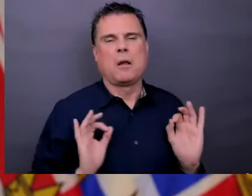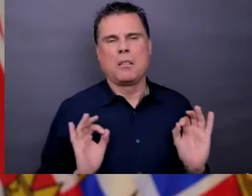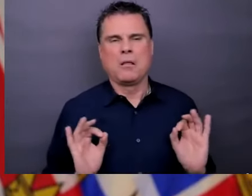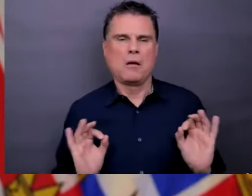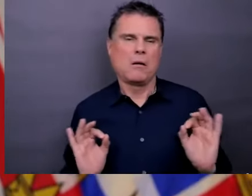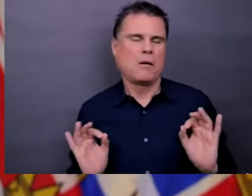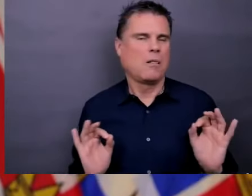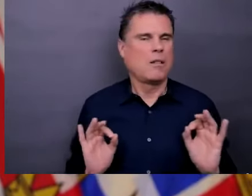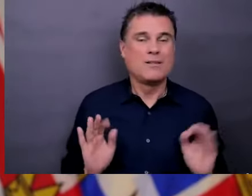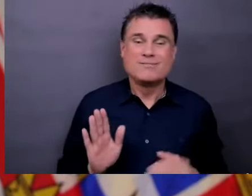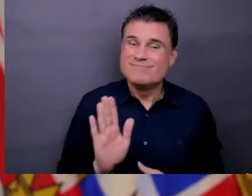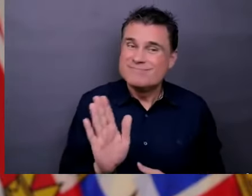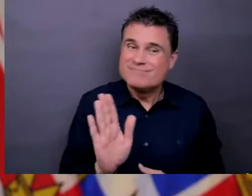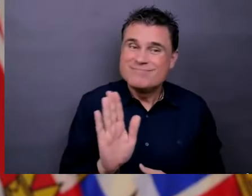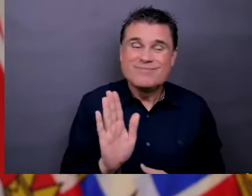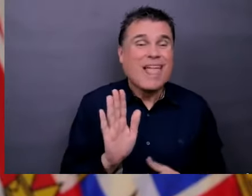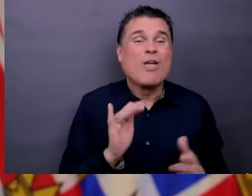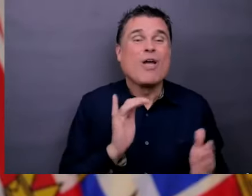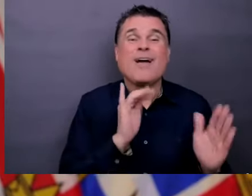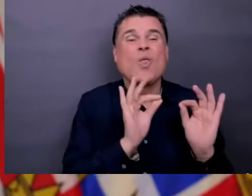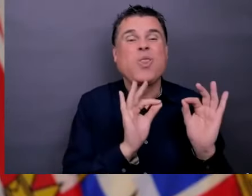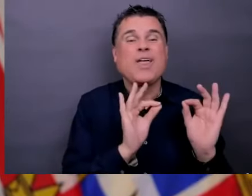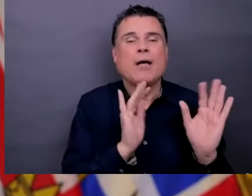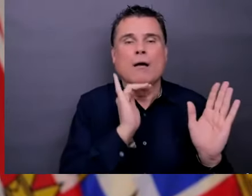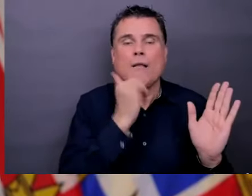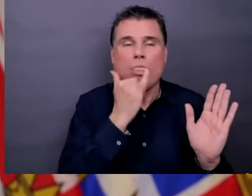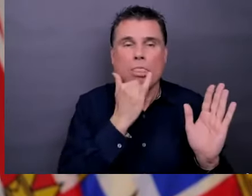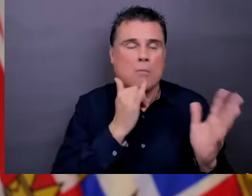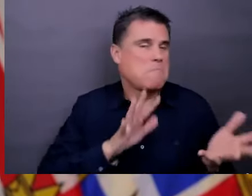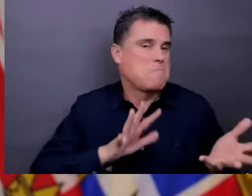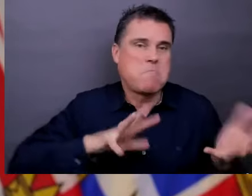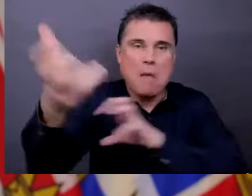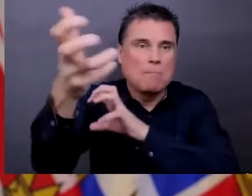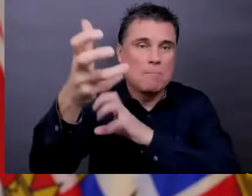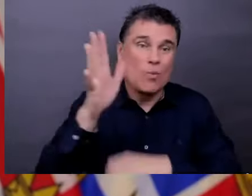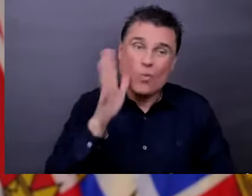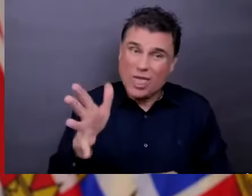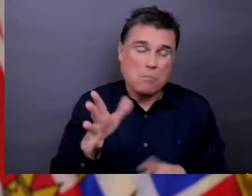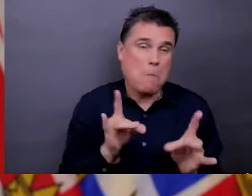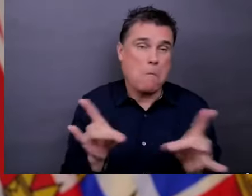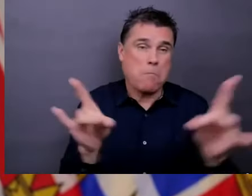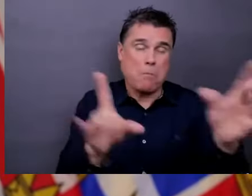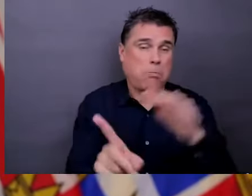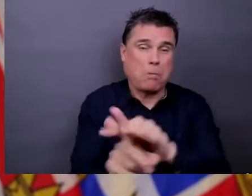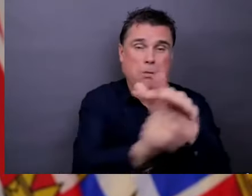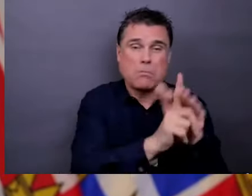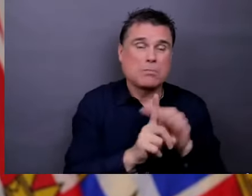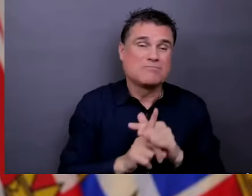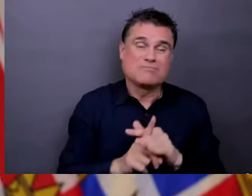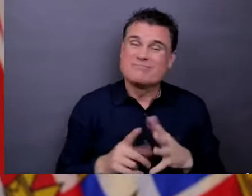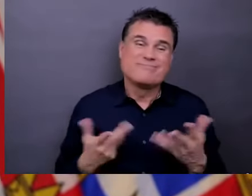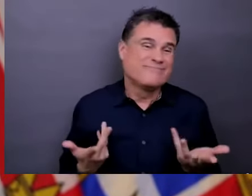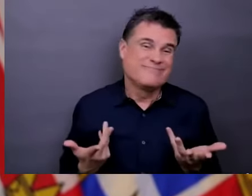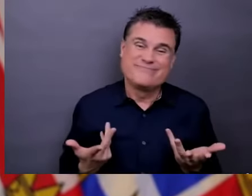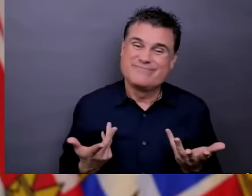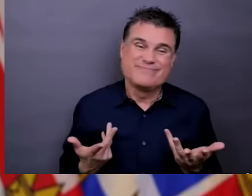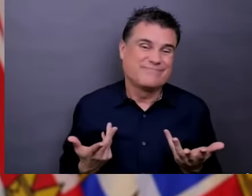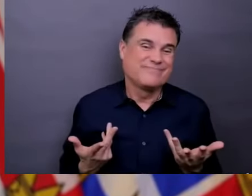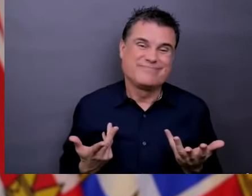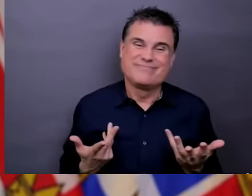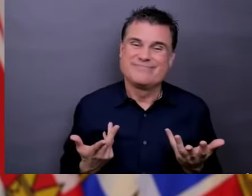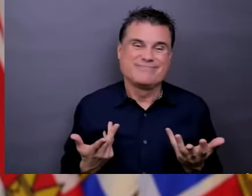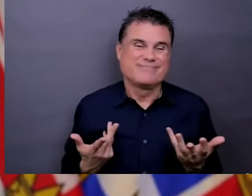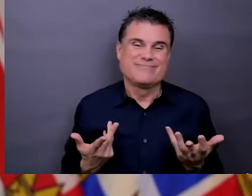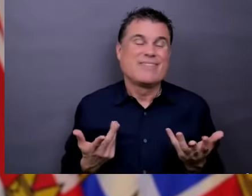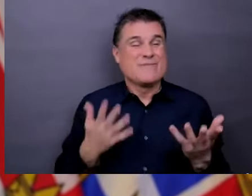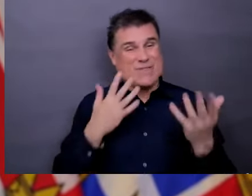the effects of that. So now is not the time to be increasing our social interactions and social gatherings, and it's not